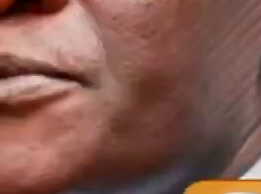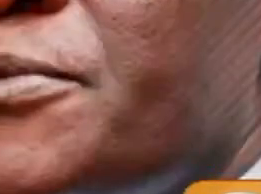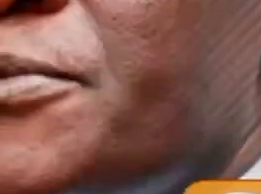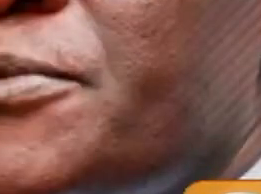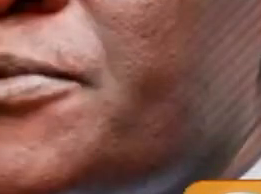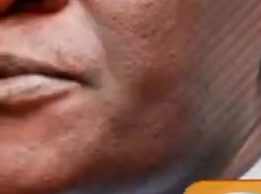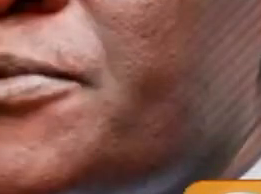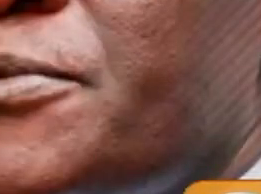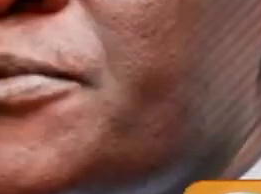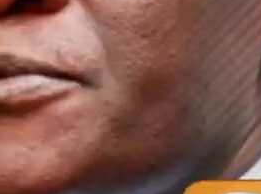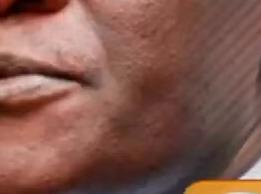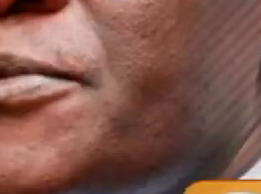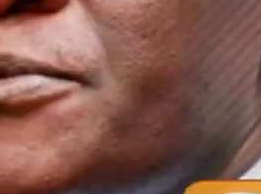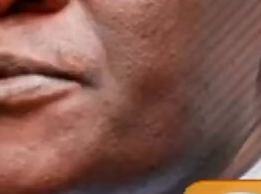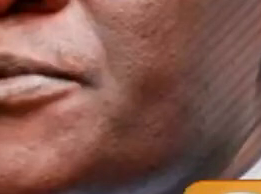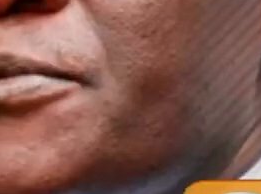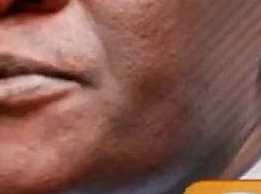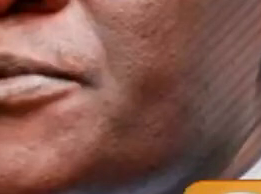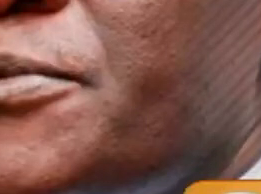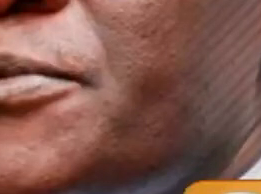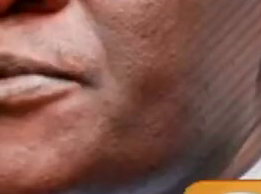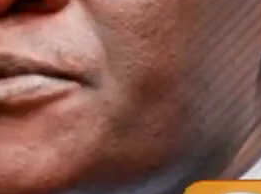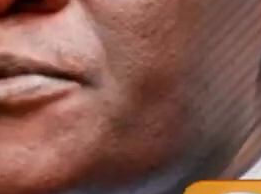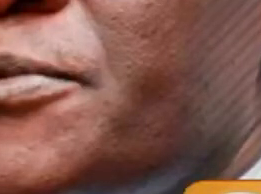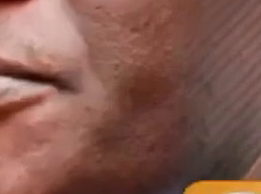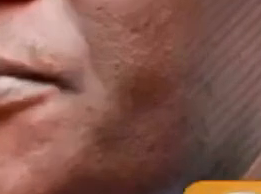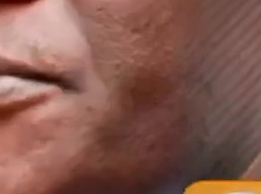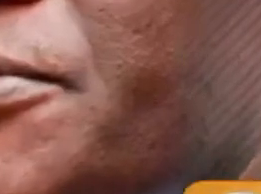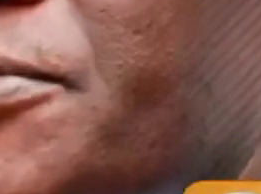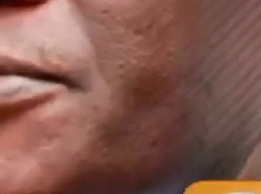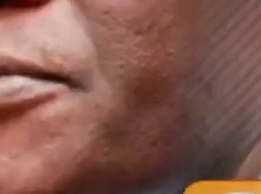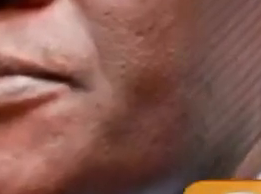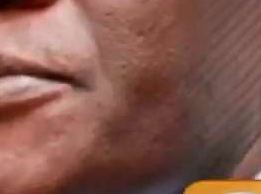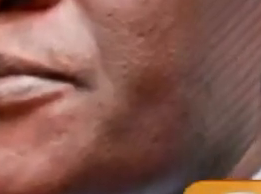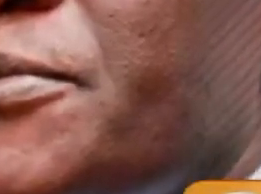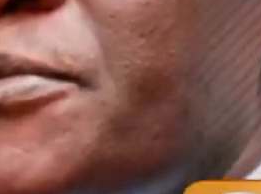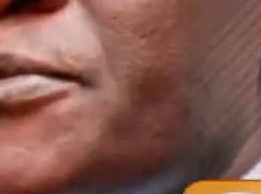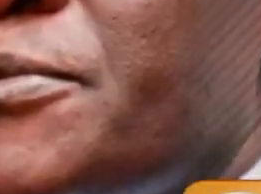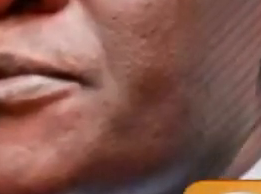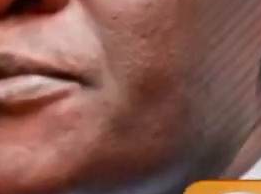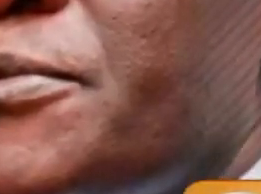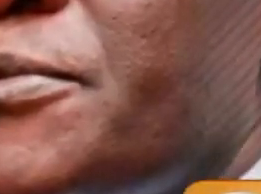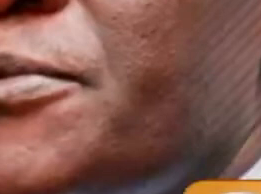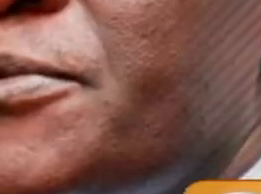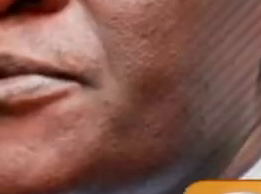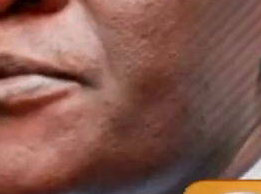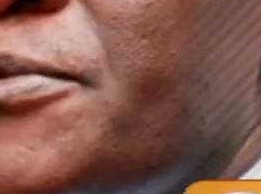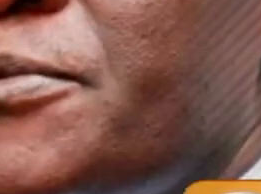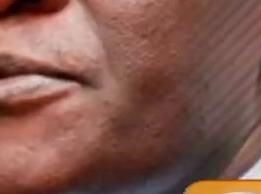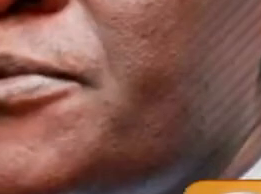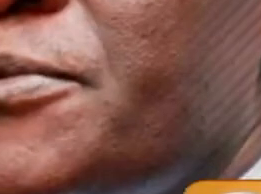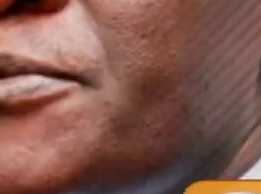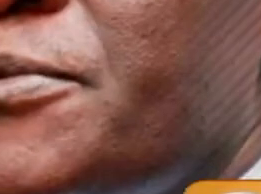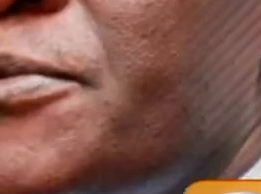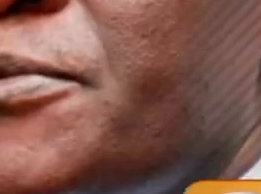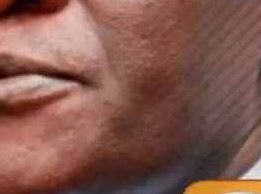The vaccine is not a silver bullet because we cannot cover the entire population. We urge the remaining 70% of the population to observe